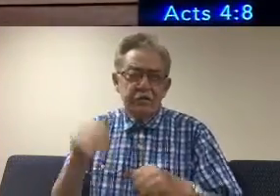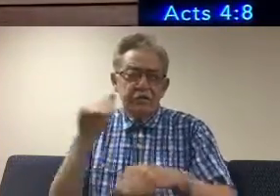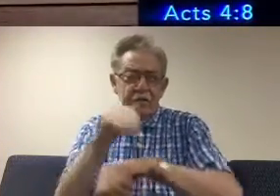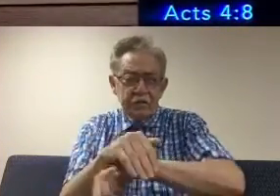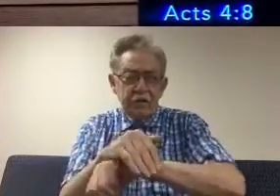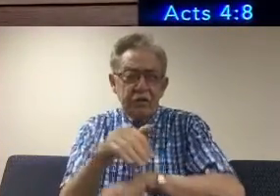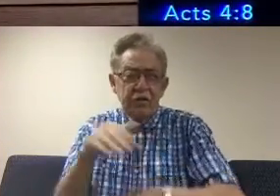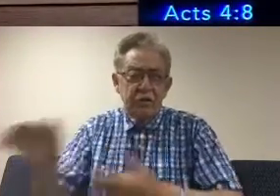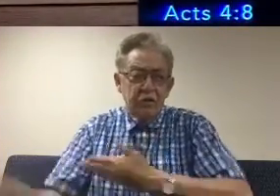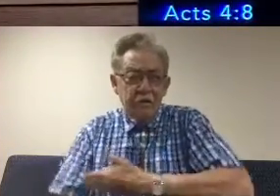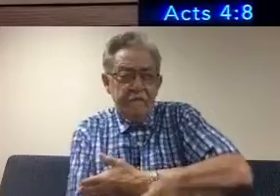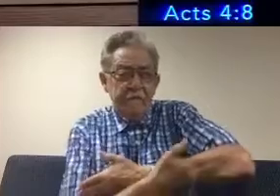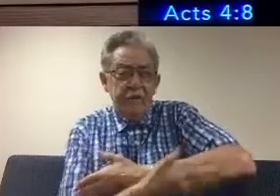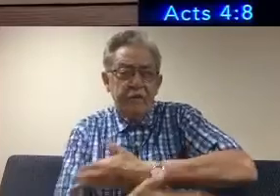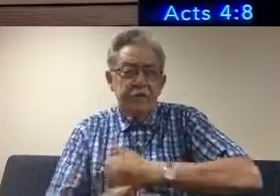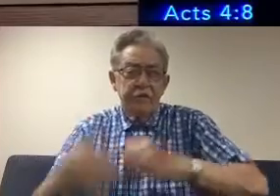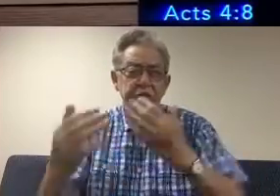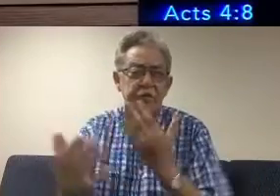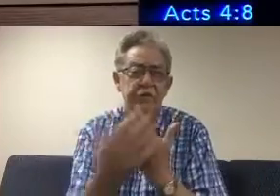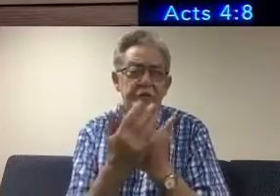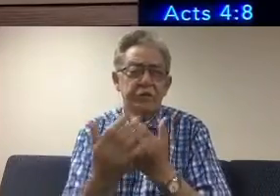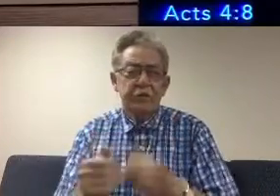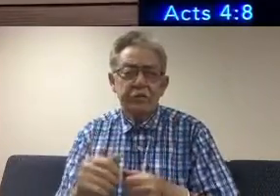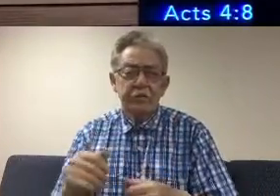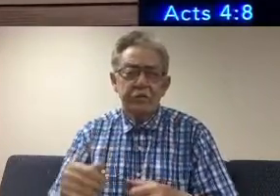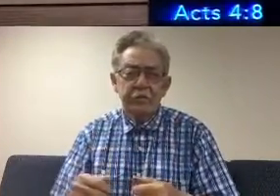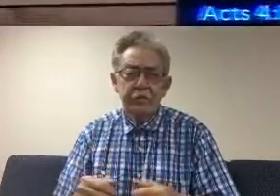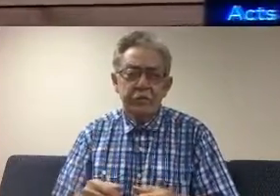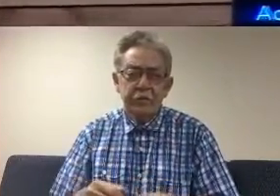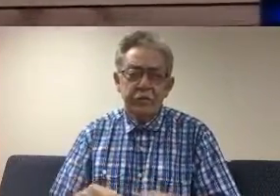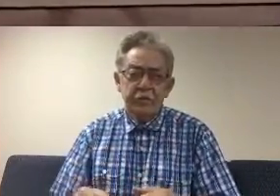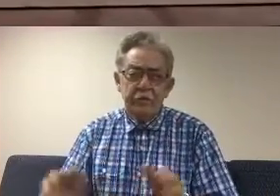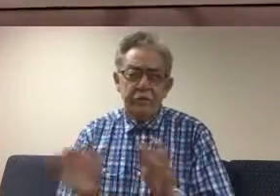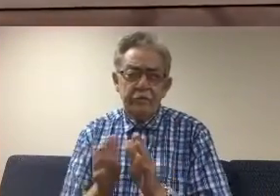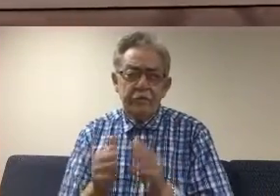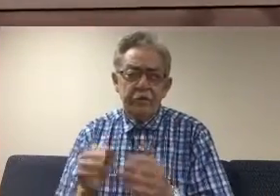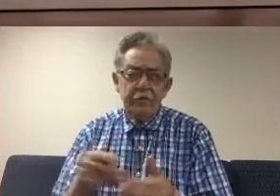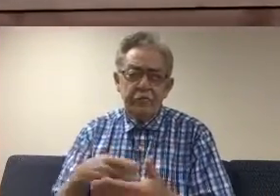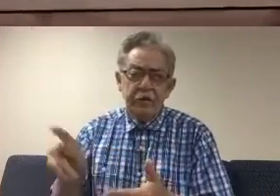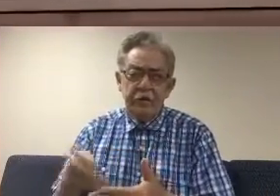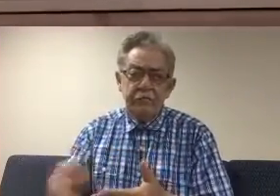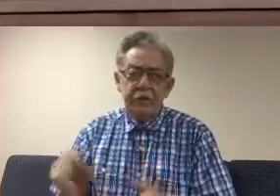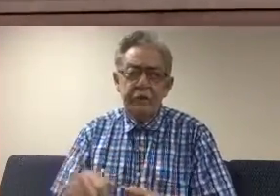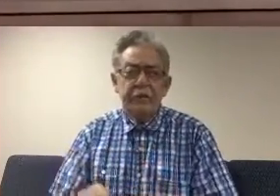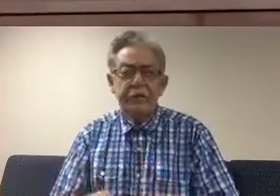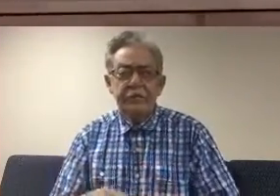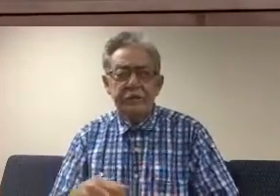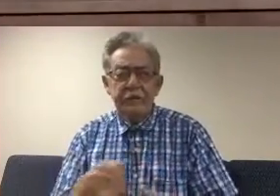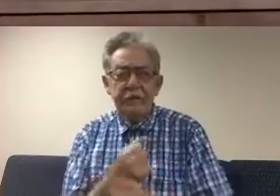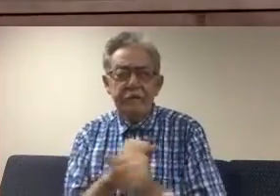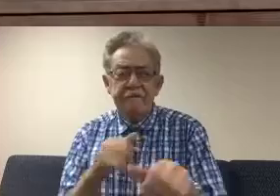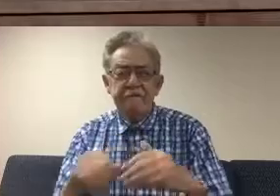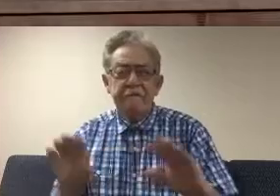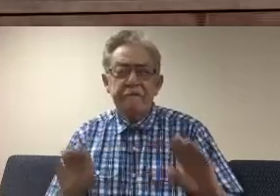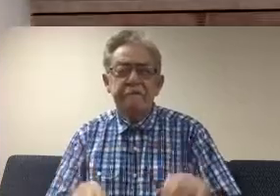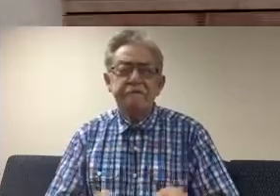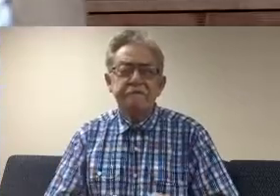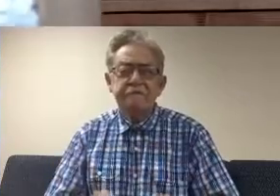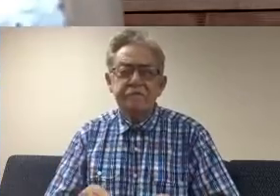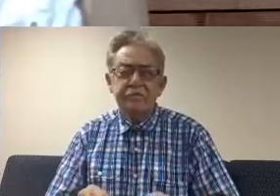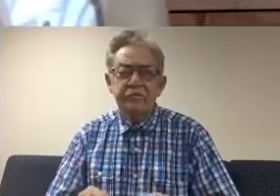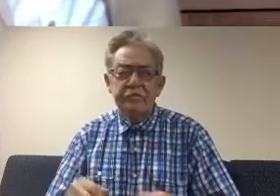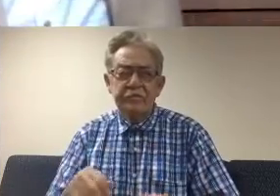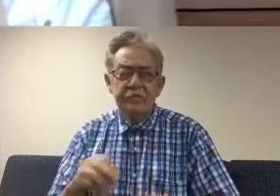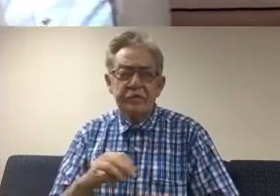guys spent a night in jail. Small price to pay for the salvation of 5,000 people, by the way. But nonetheless, from a lot of